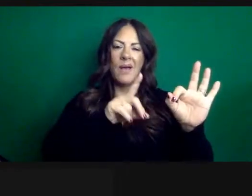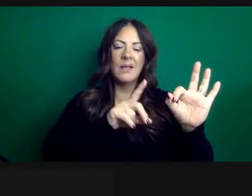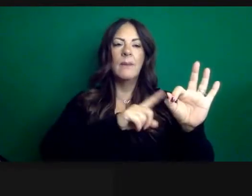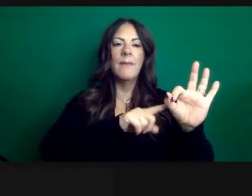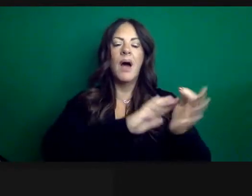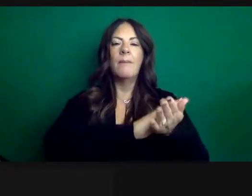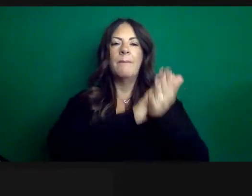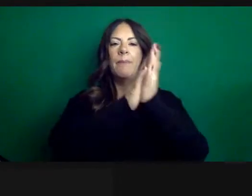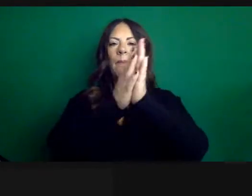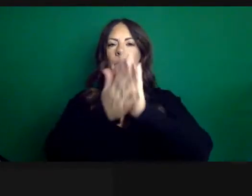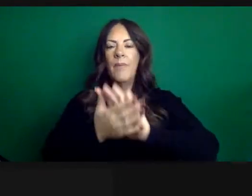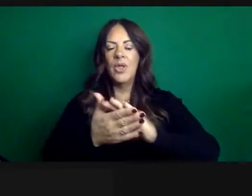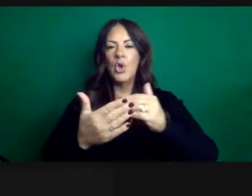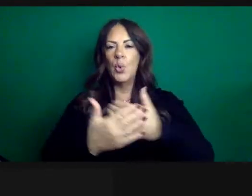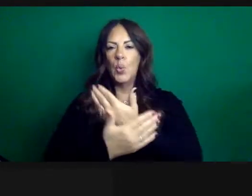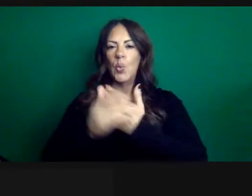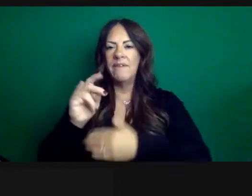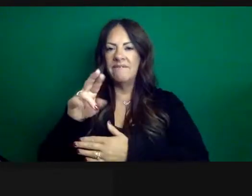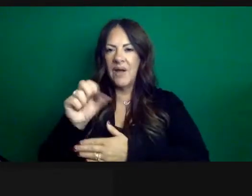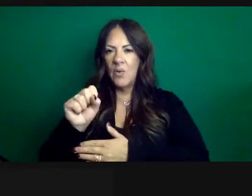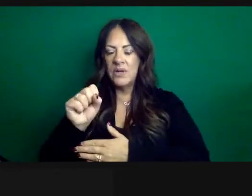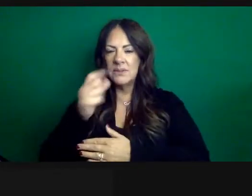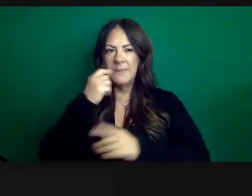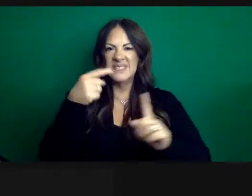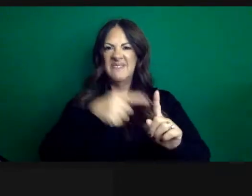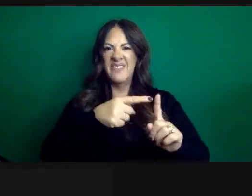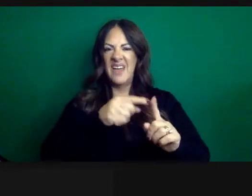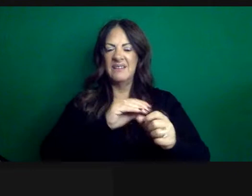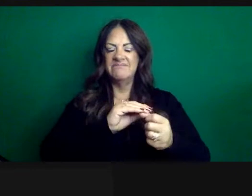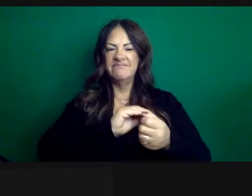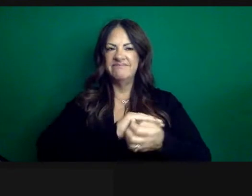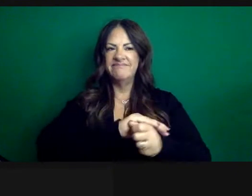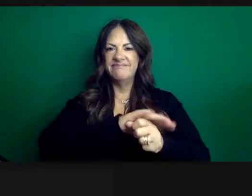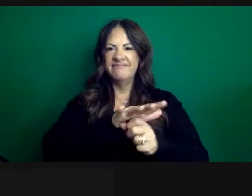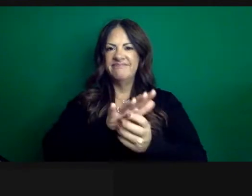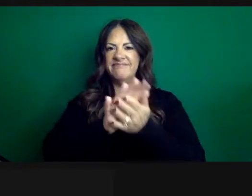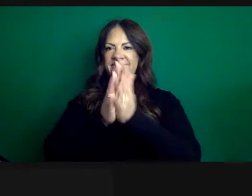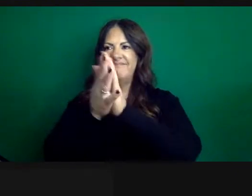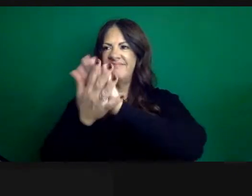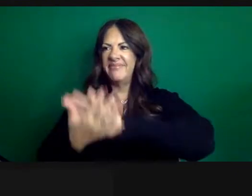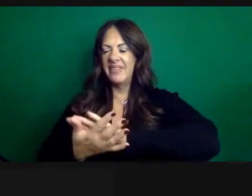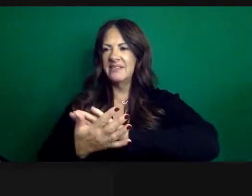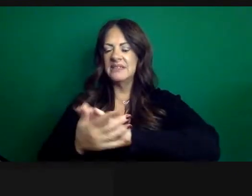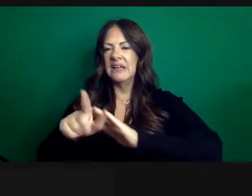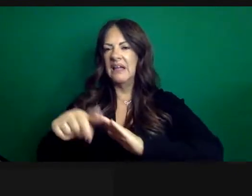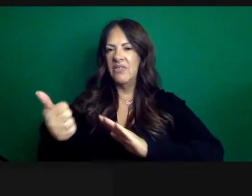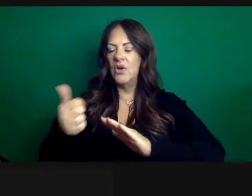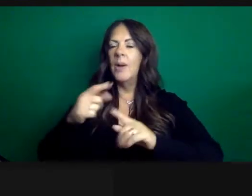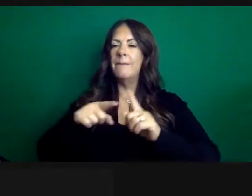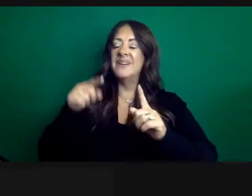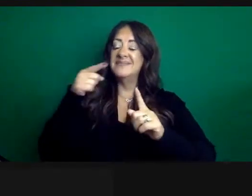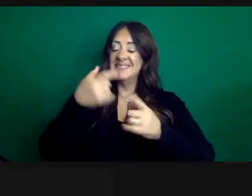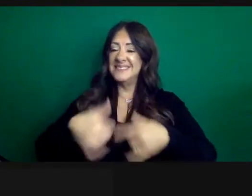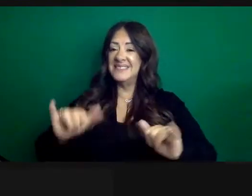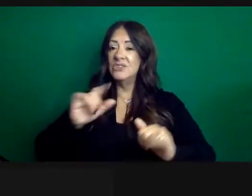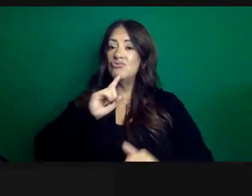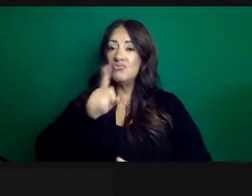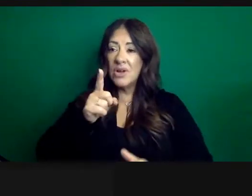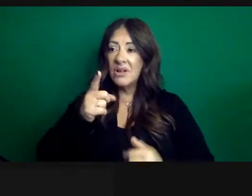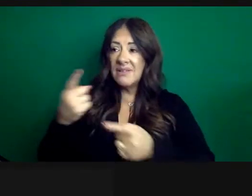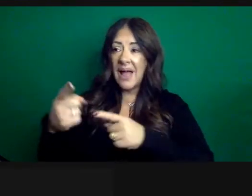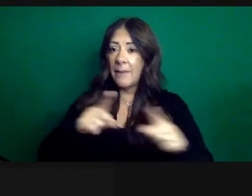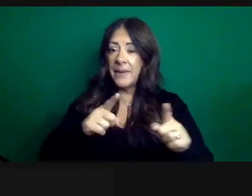the chance for another surge in California is real. It's still circulating. COVID is in our communities. Our case rates